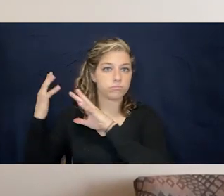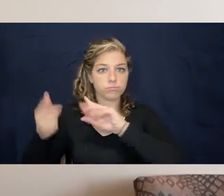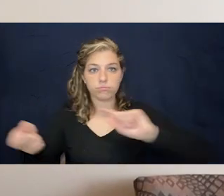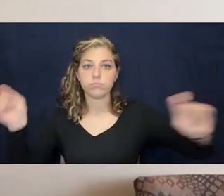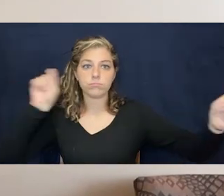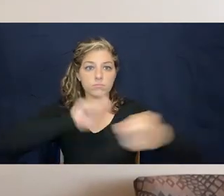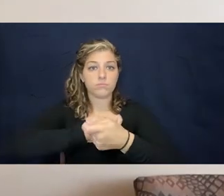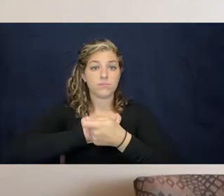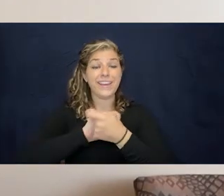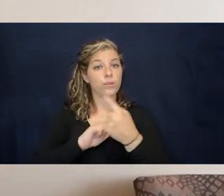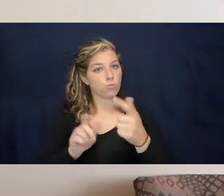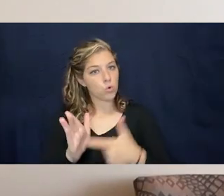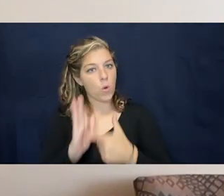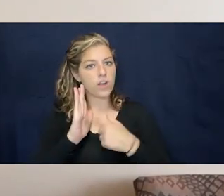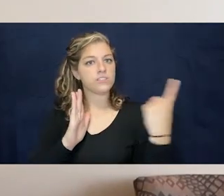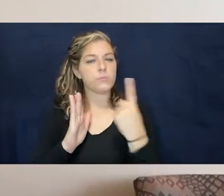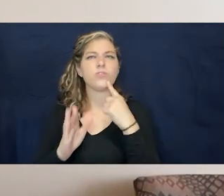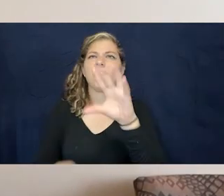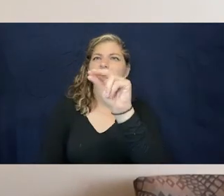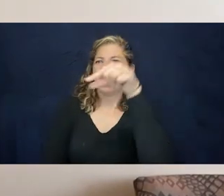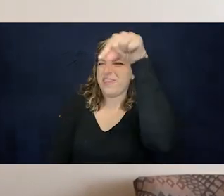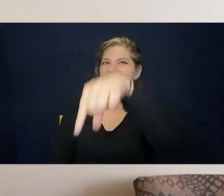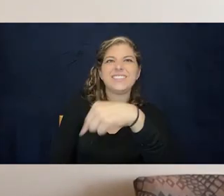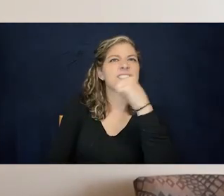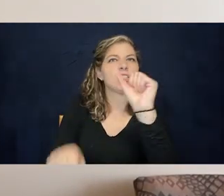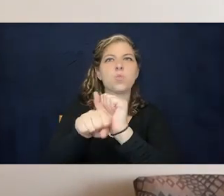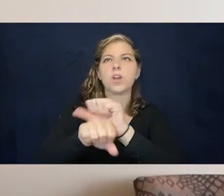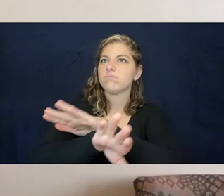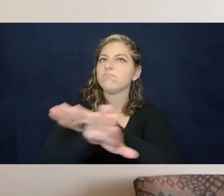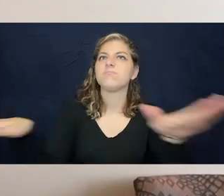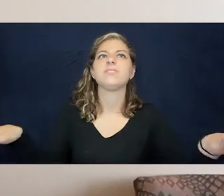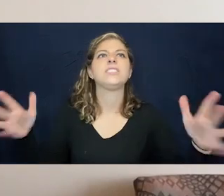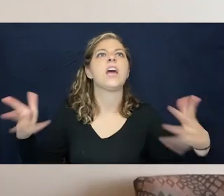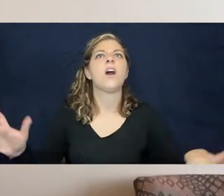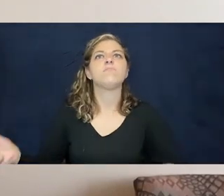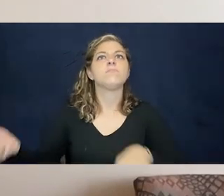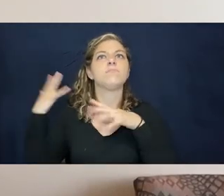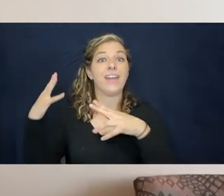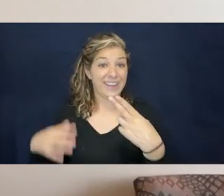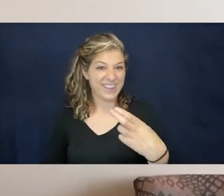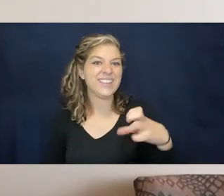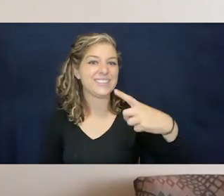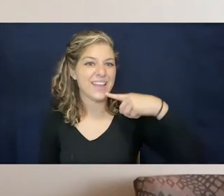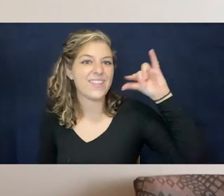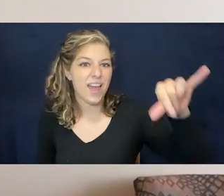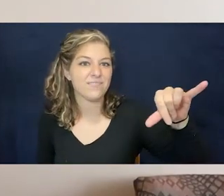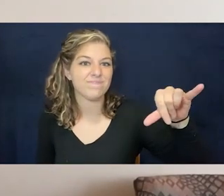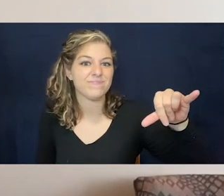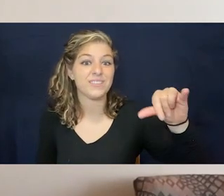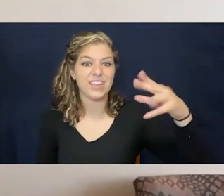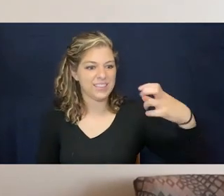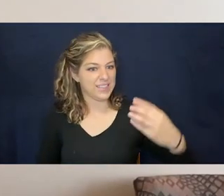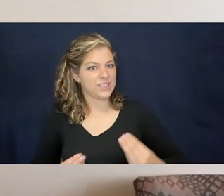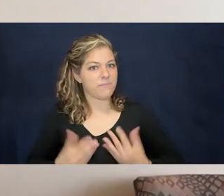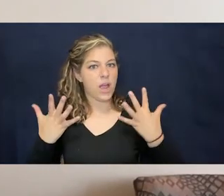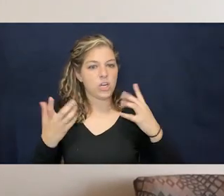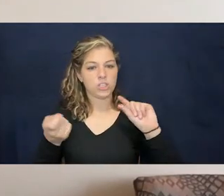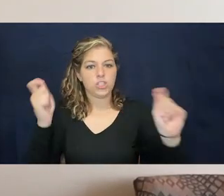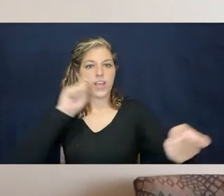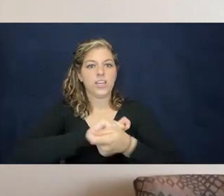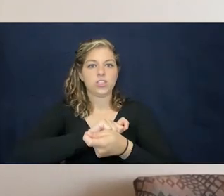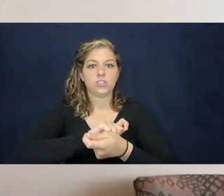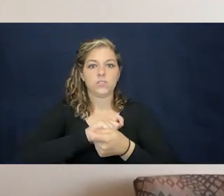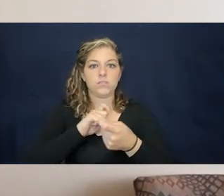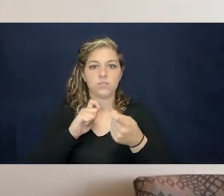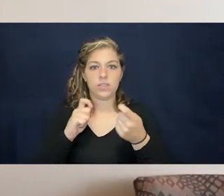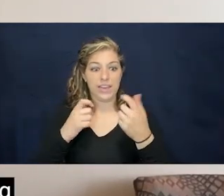differently. It requires the guts to say, this hasn't worked, this didn't work, and this will not work. And he said it.